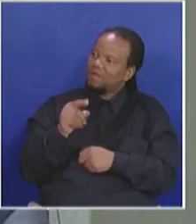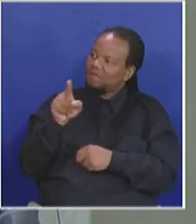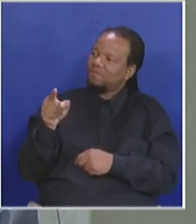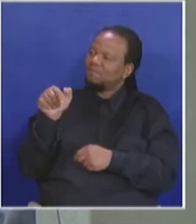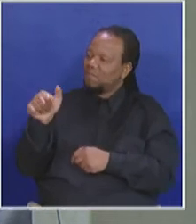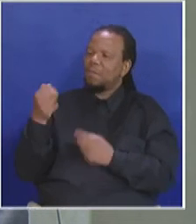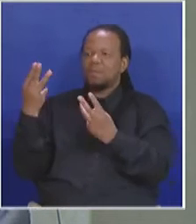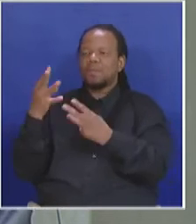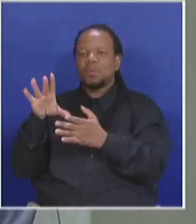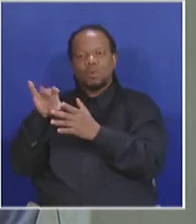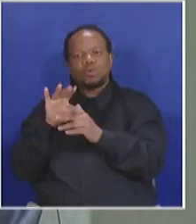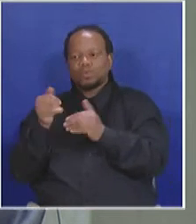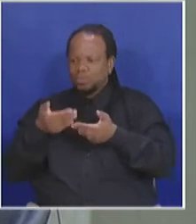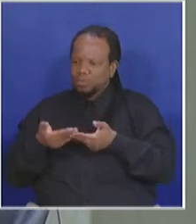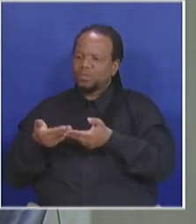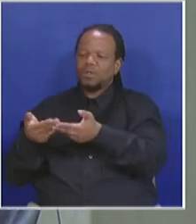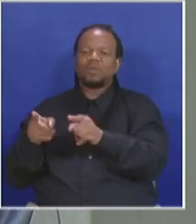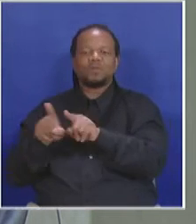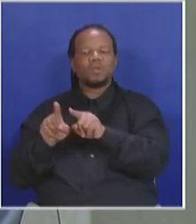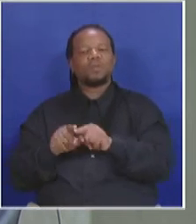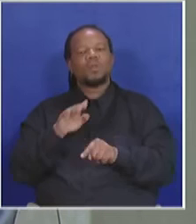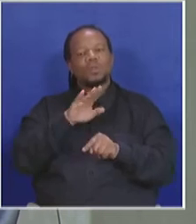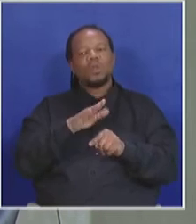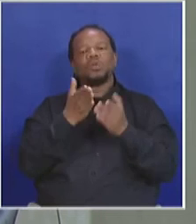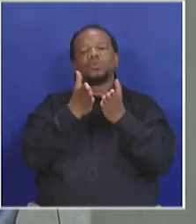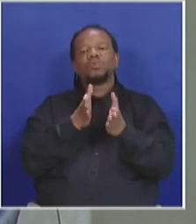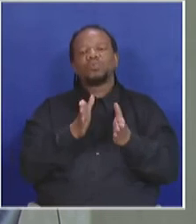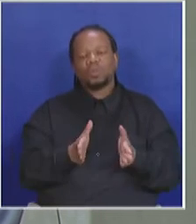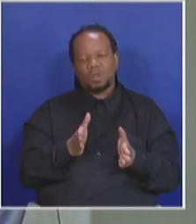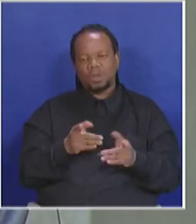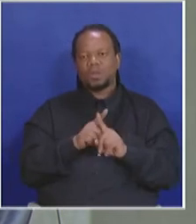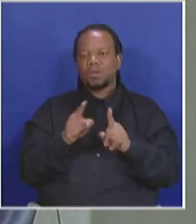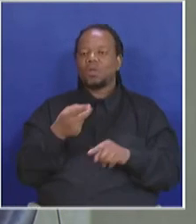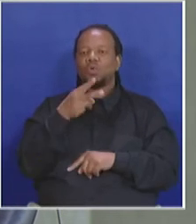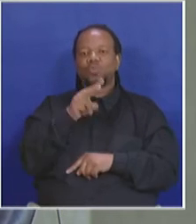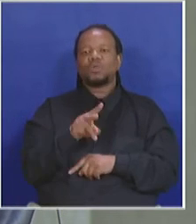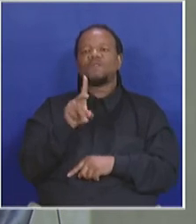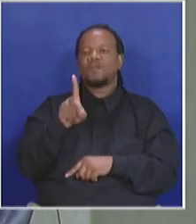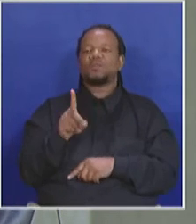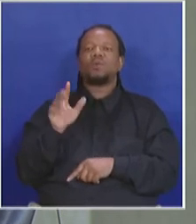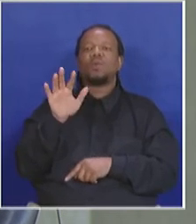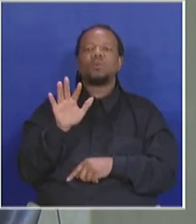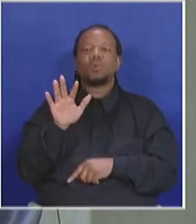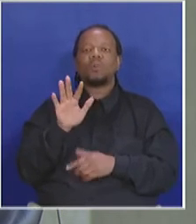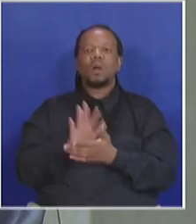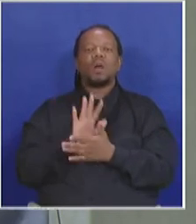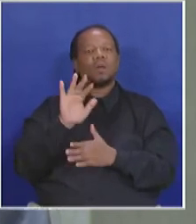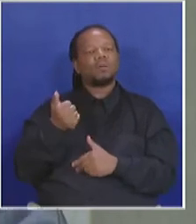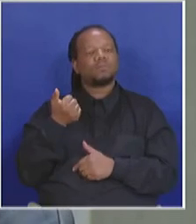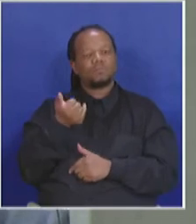serve. And we owe it to the students who made history yesterday on the 21st of October 2015. I thank